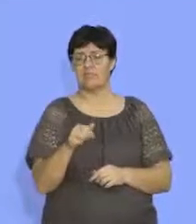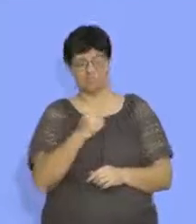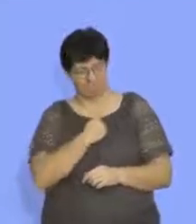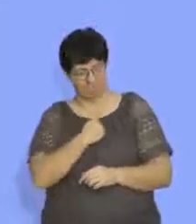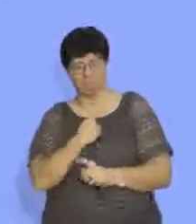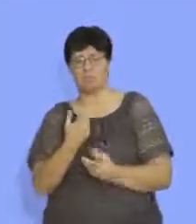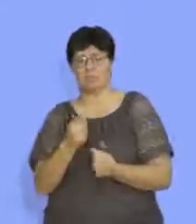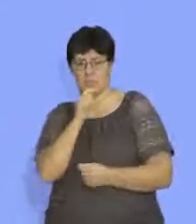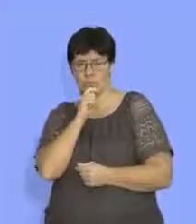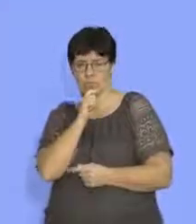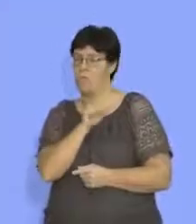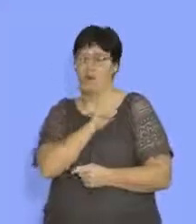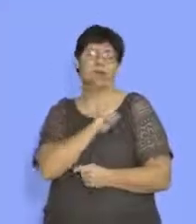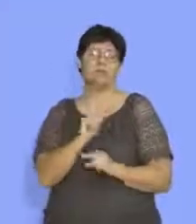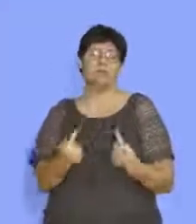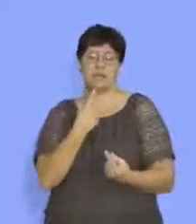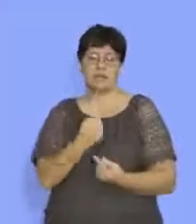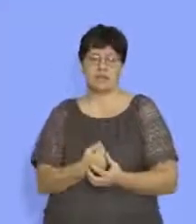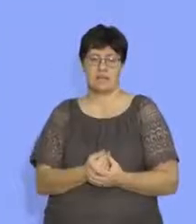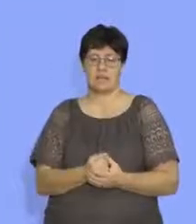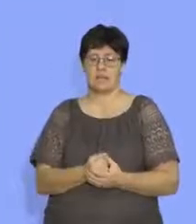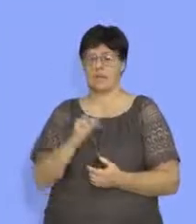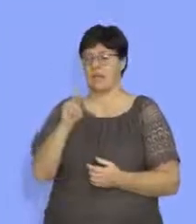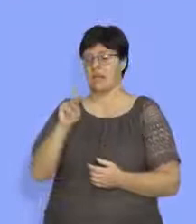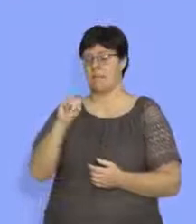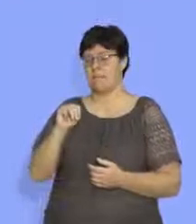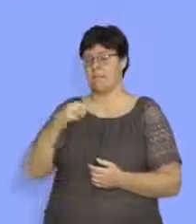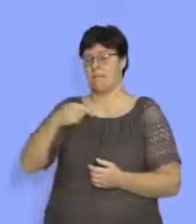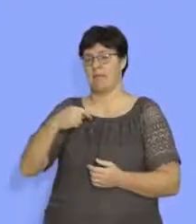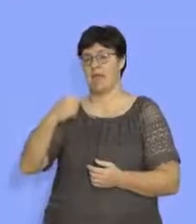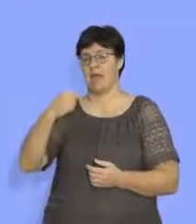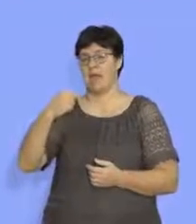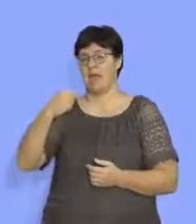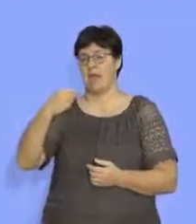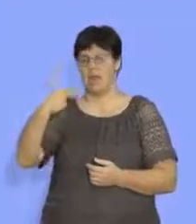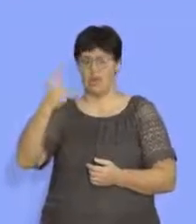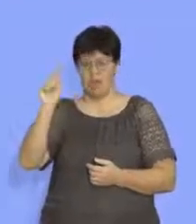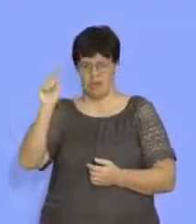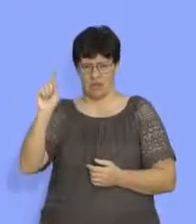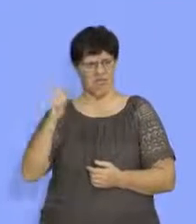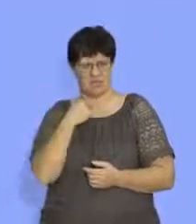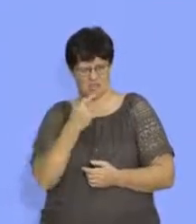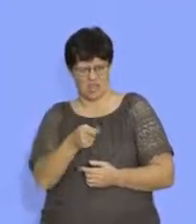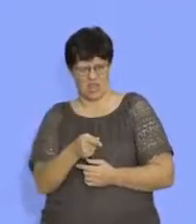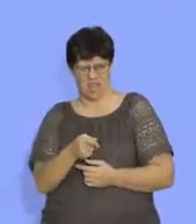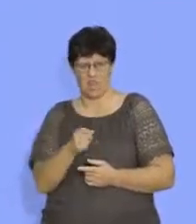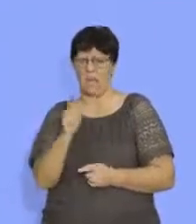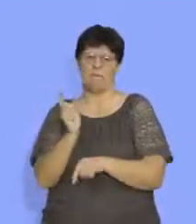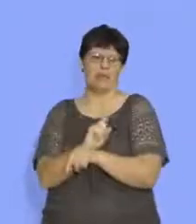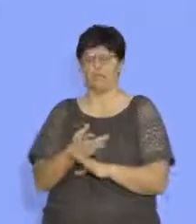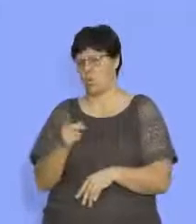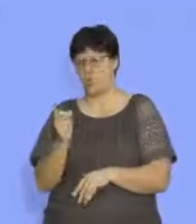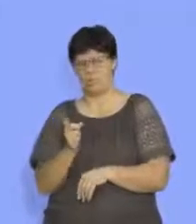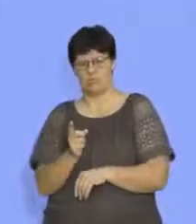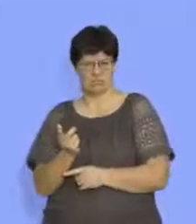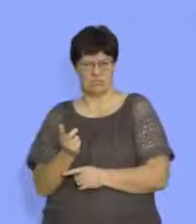must then be in hours. Because you can't say kilometer per hour, but then convert it again and say